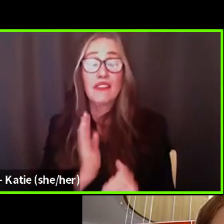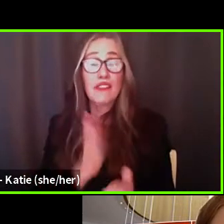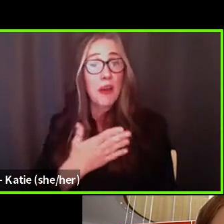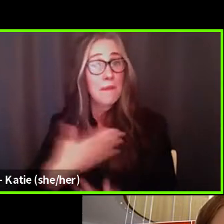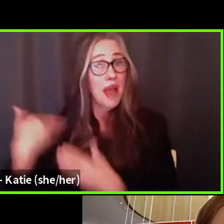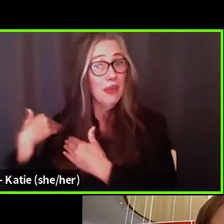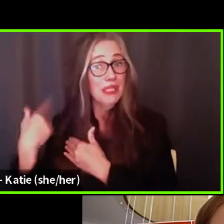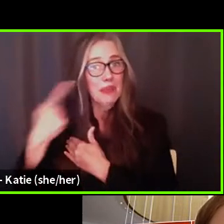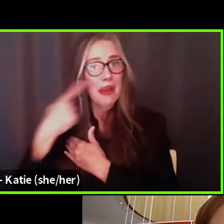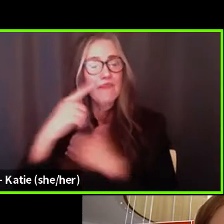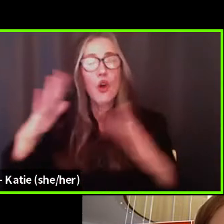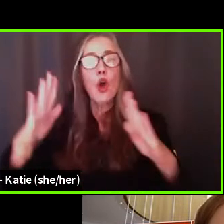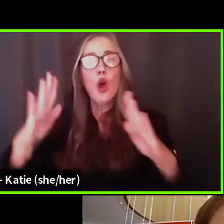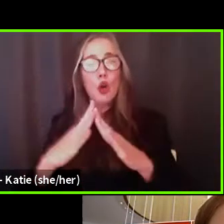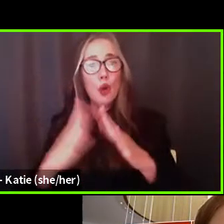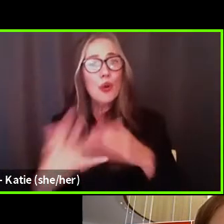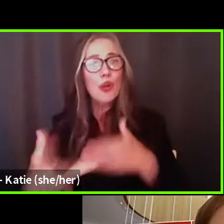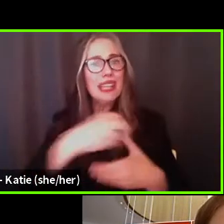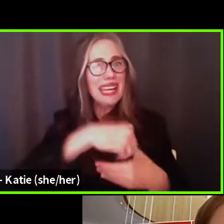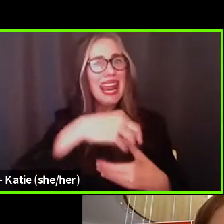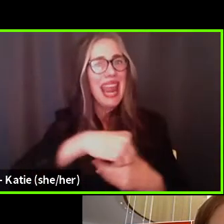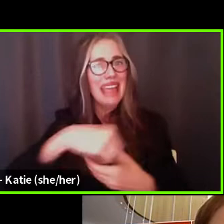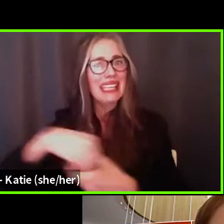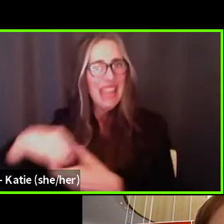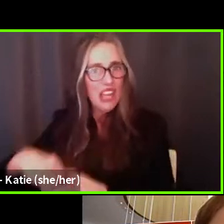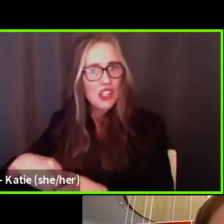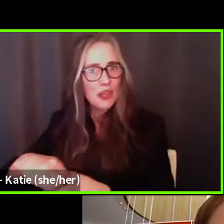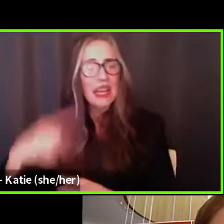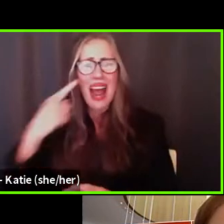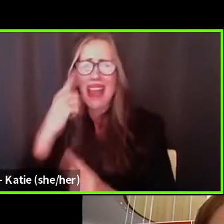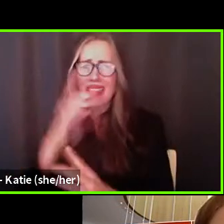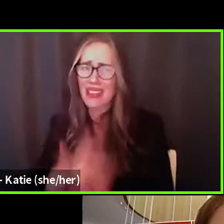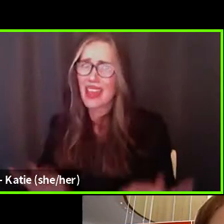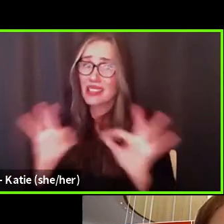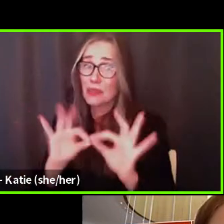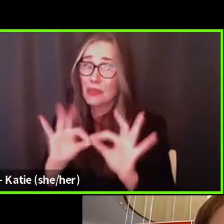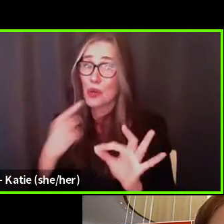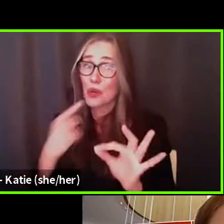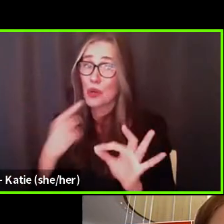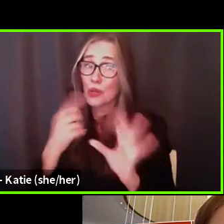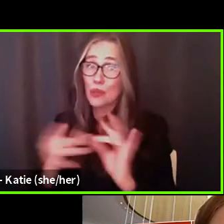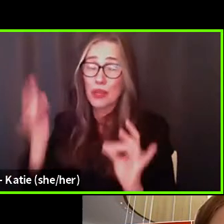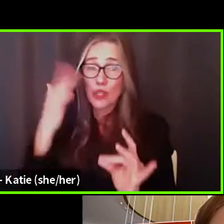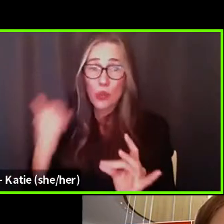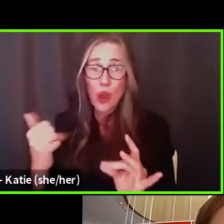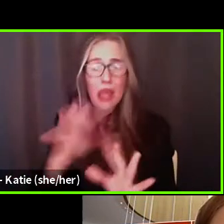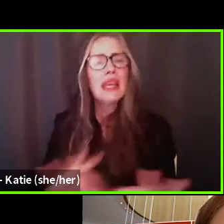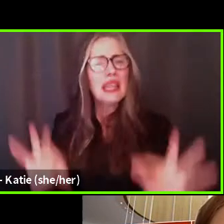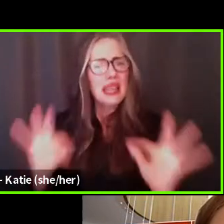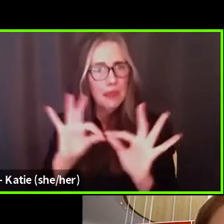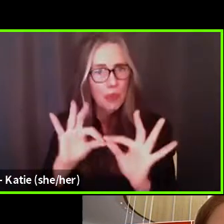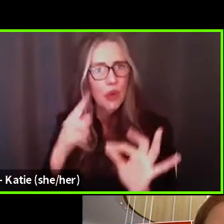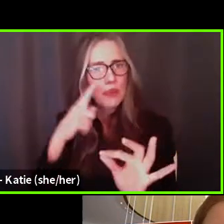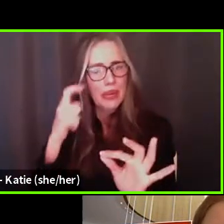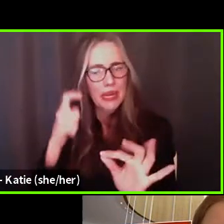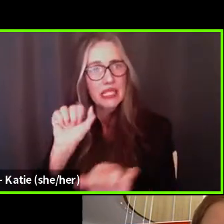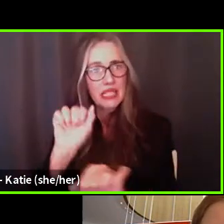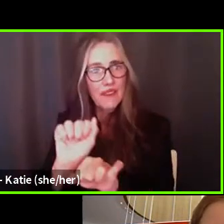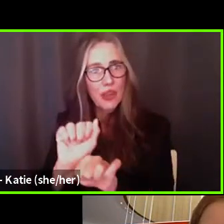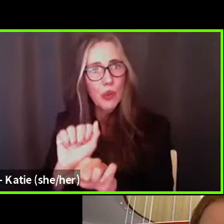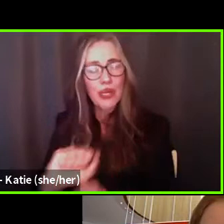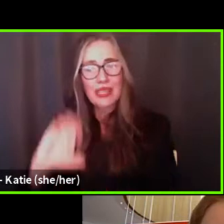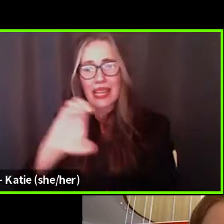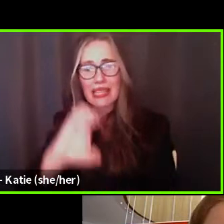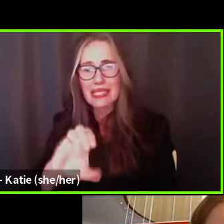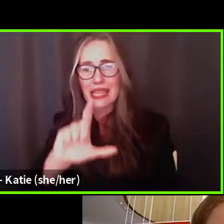i only mentioned because it is relevant to the some points that i wanted to bring up today in terms of the work that clrj has done